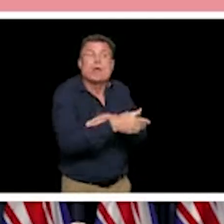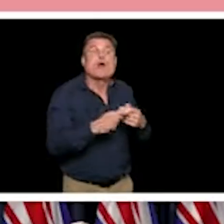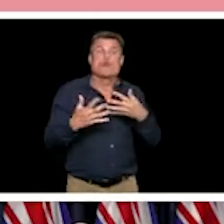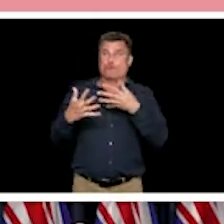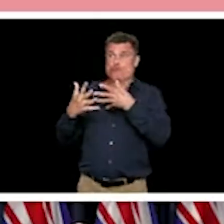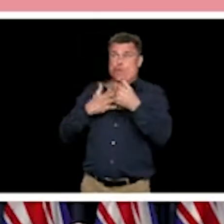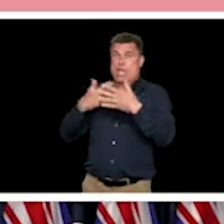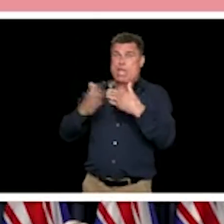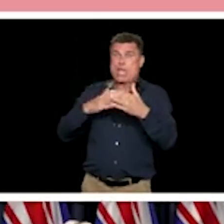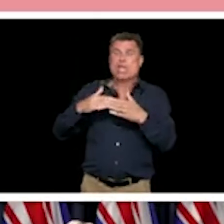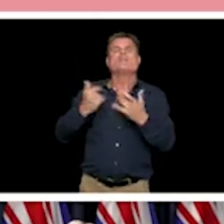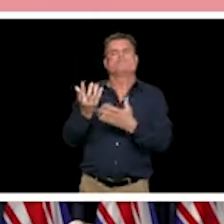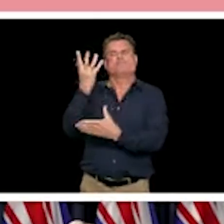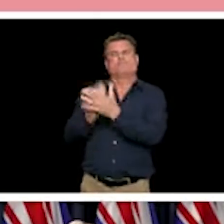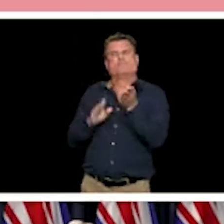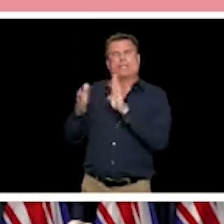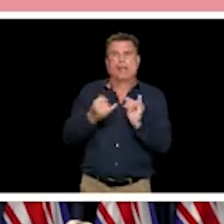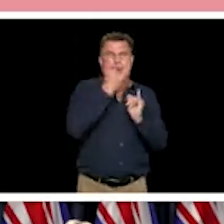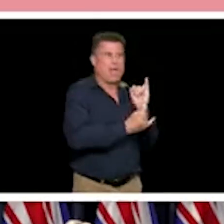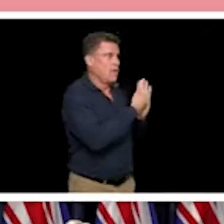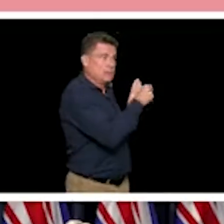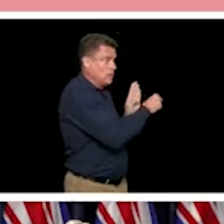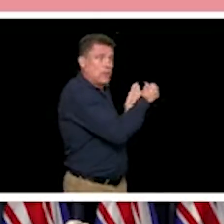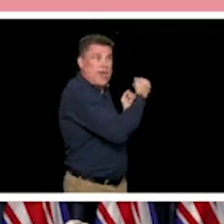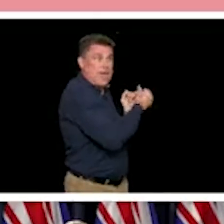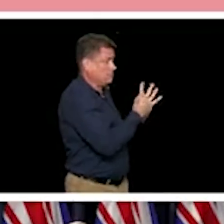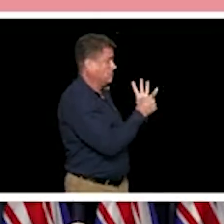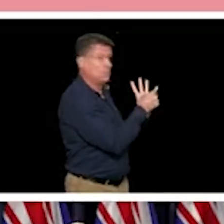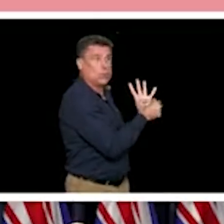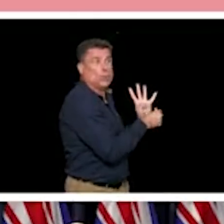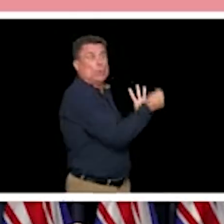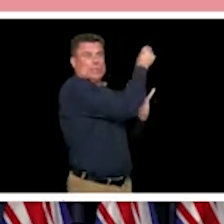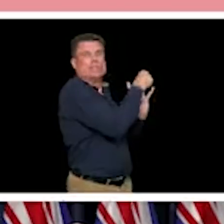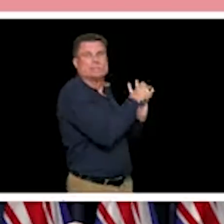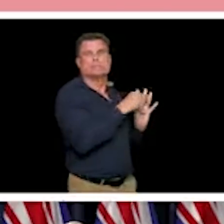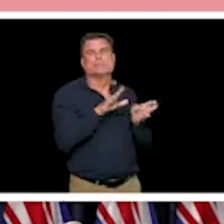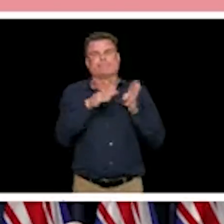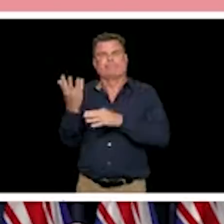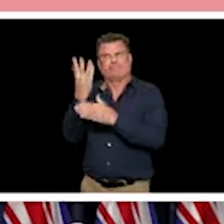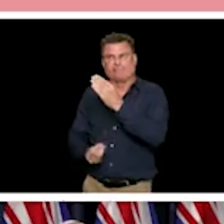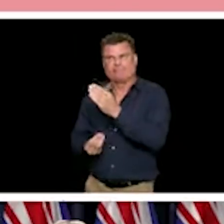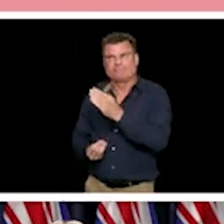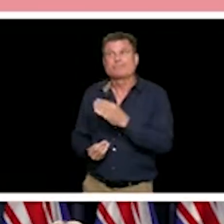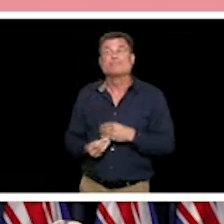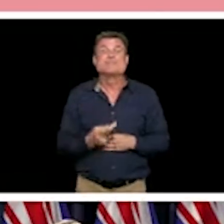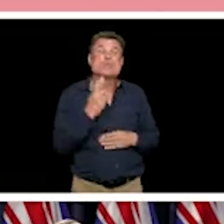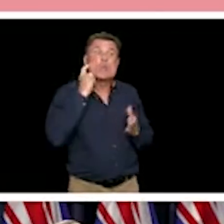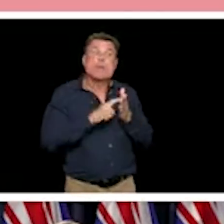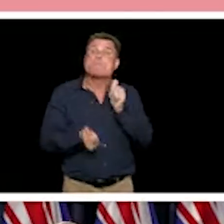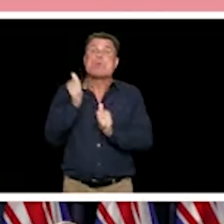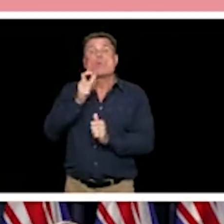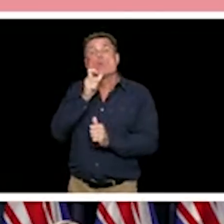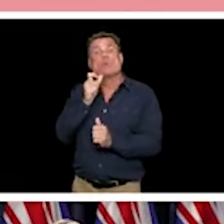required ICU care, and we've had no deaths in anybody under the age of 40. The deaths, unfortunately,